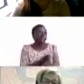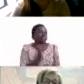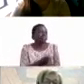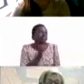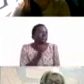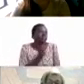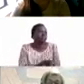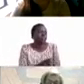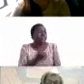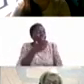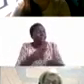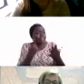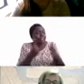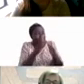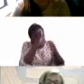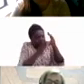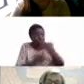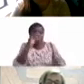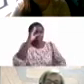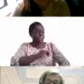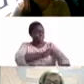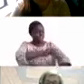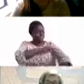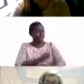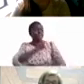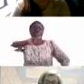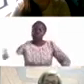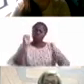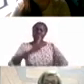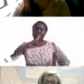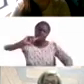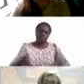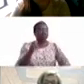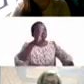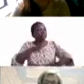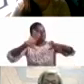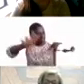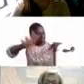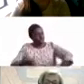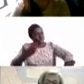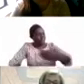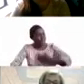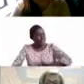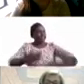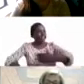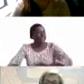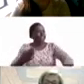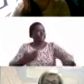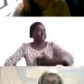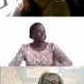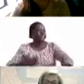cannot negotiate her sexual practices and does everything that the man tells her to do,